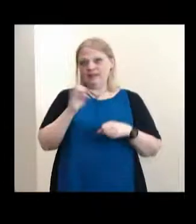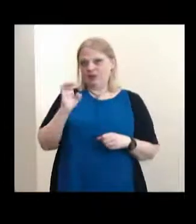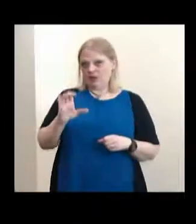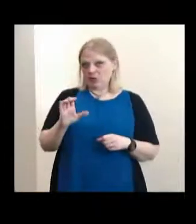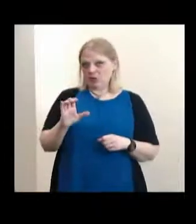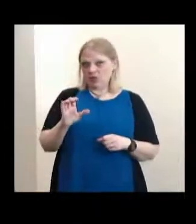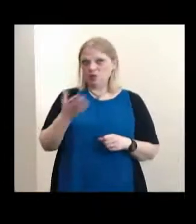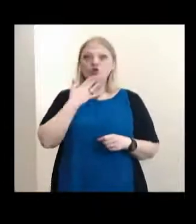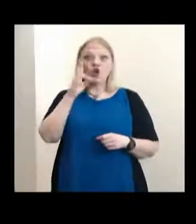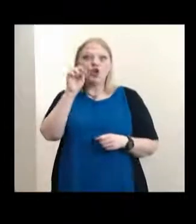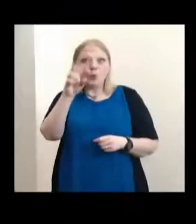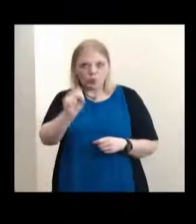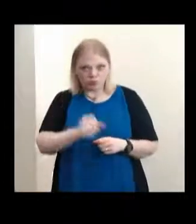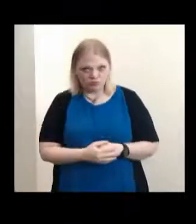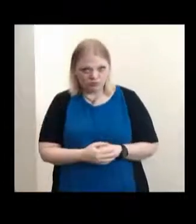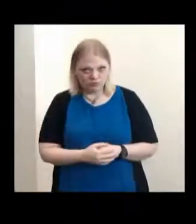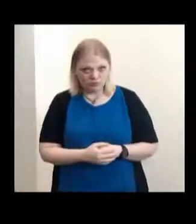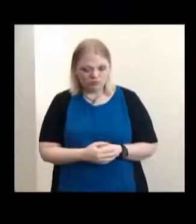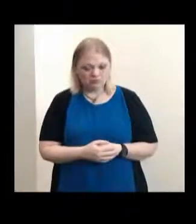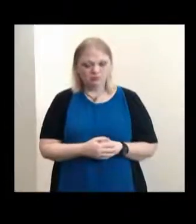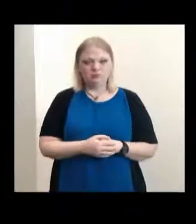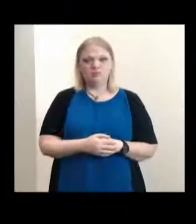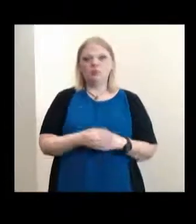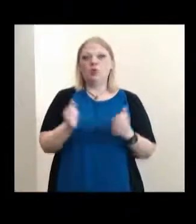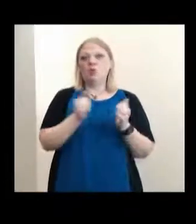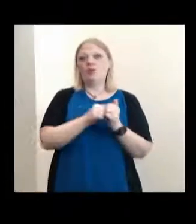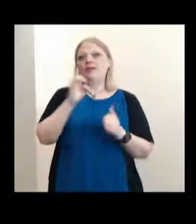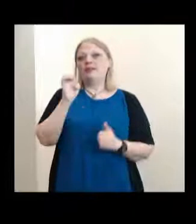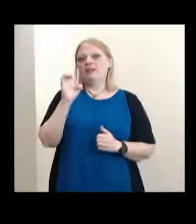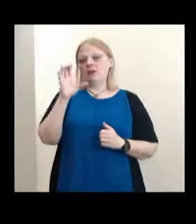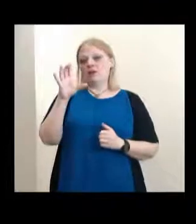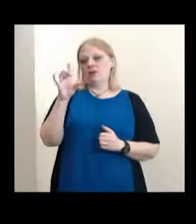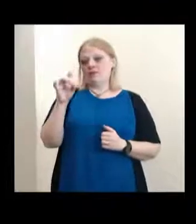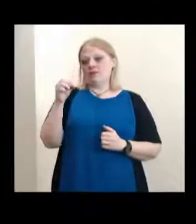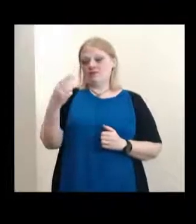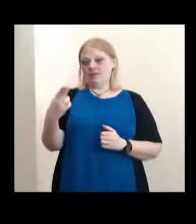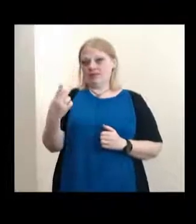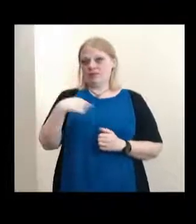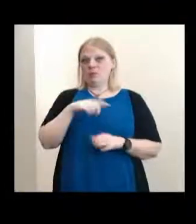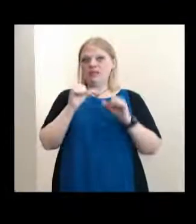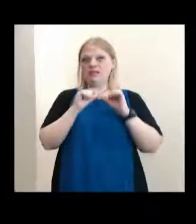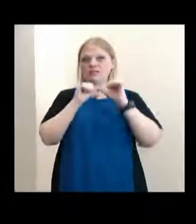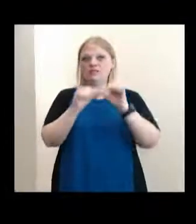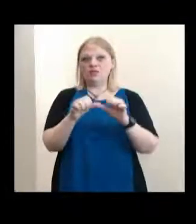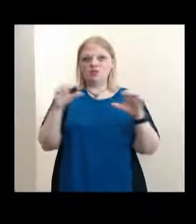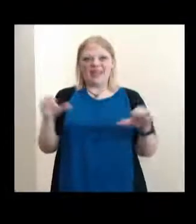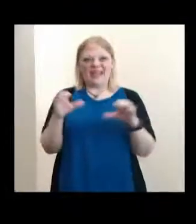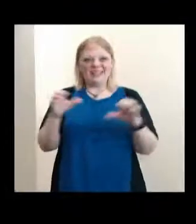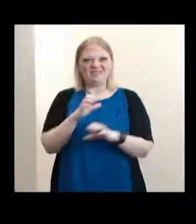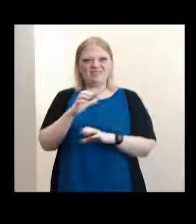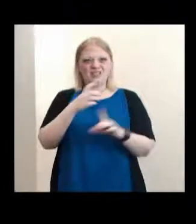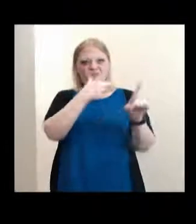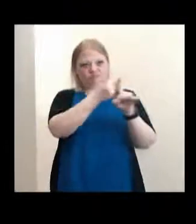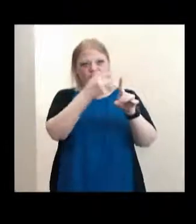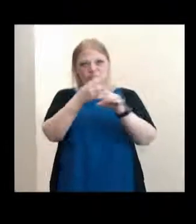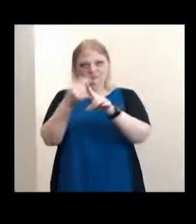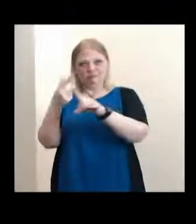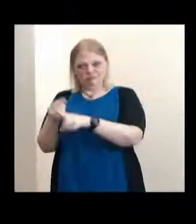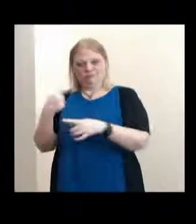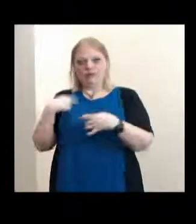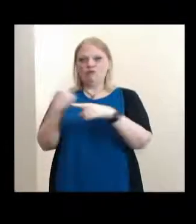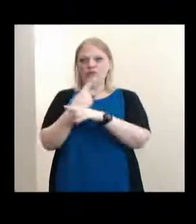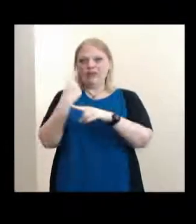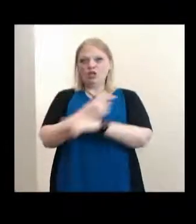So some good news. So with the Erie County Health Department, we continue to actively vaccinate. We have